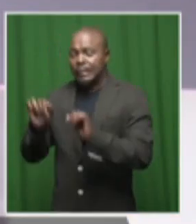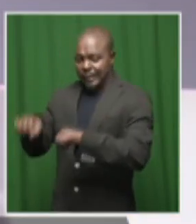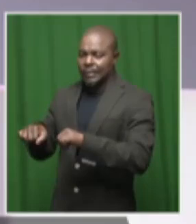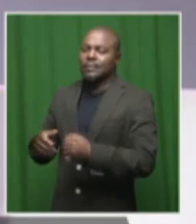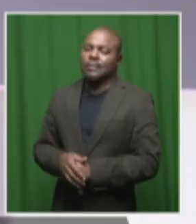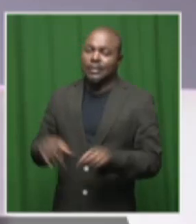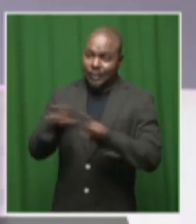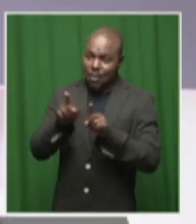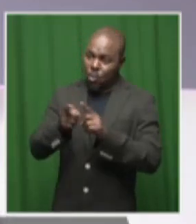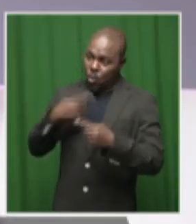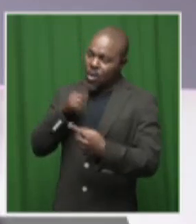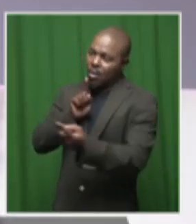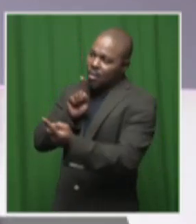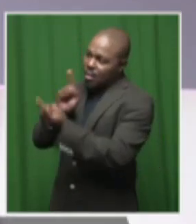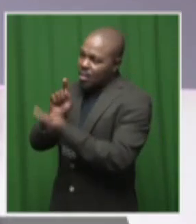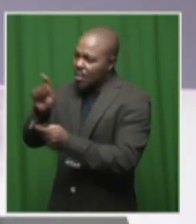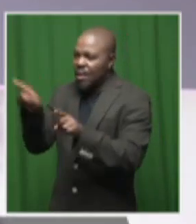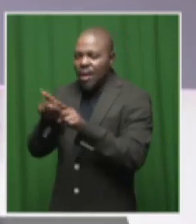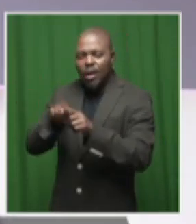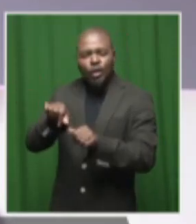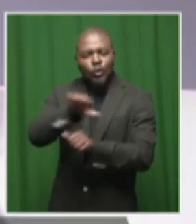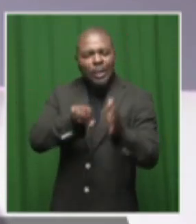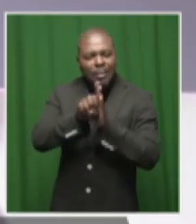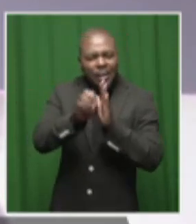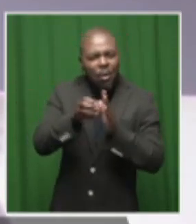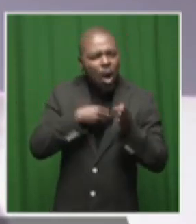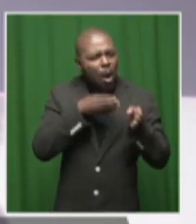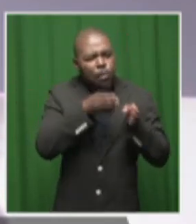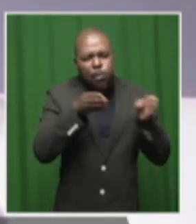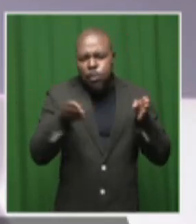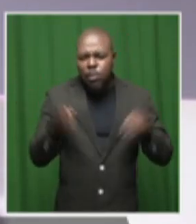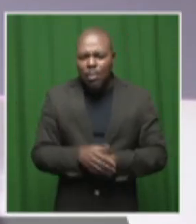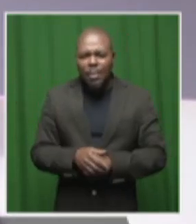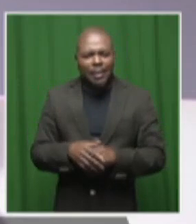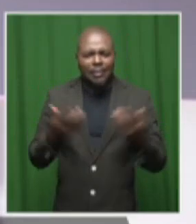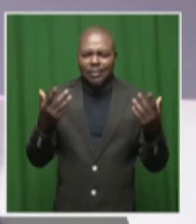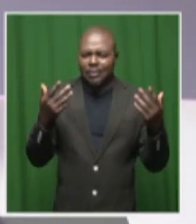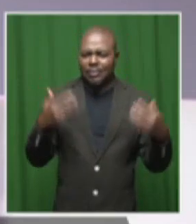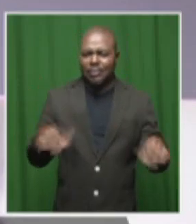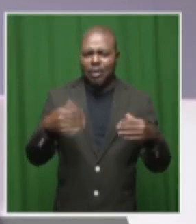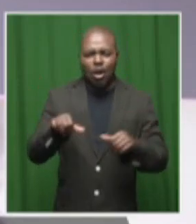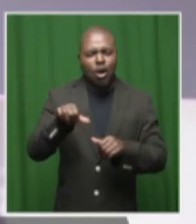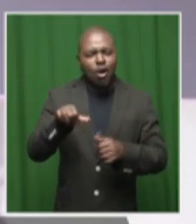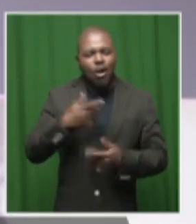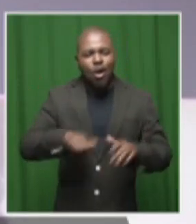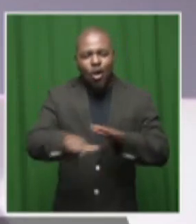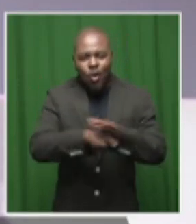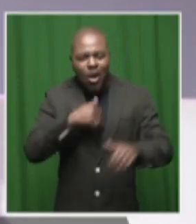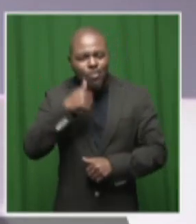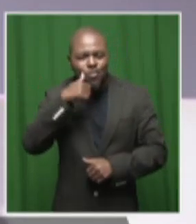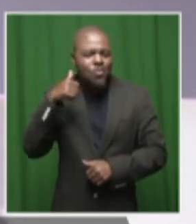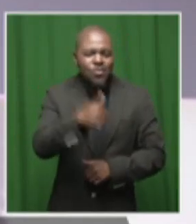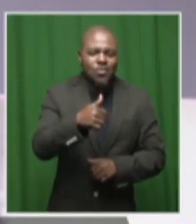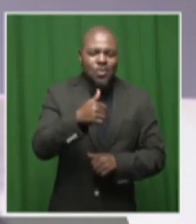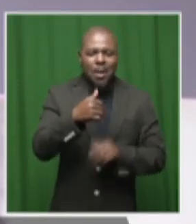or we approach them. I mean, we're out on social media platforms, and if we see a fantastic local, lekker,